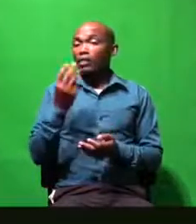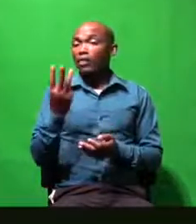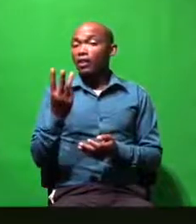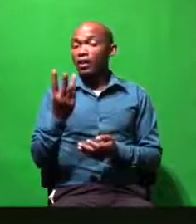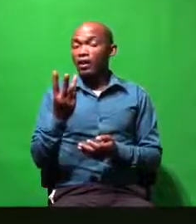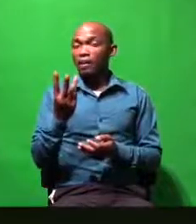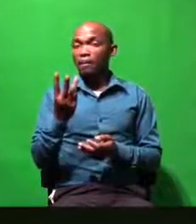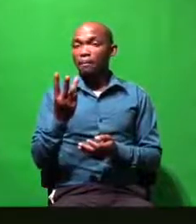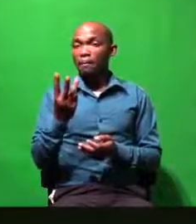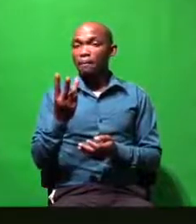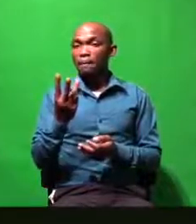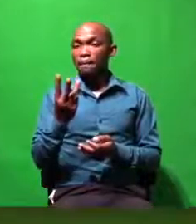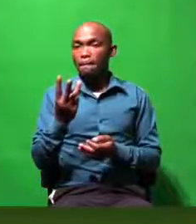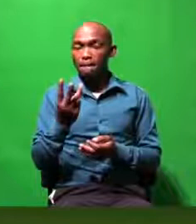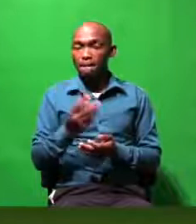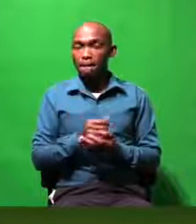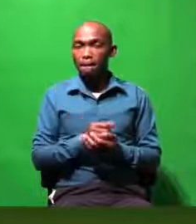Three